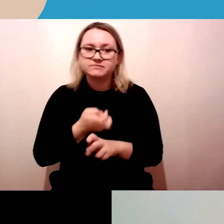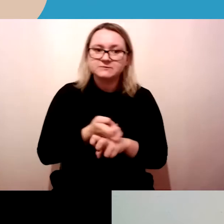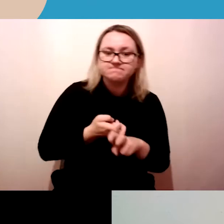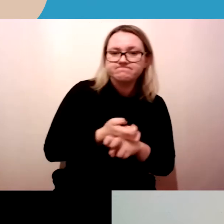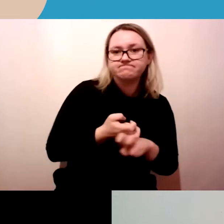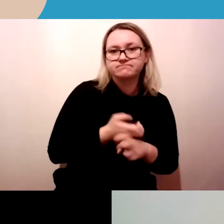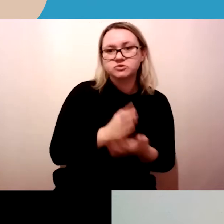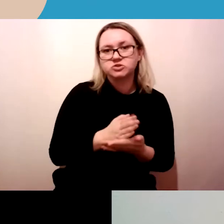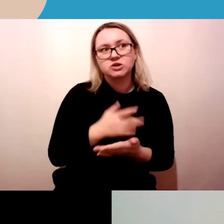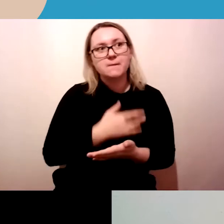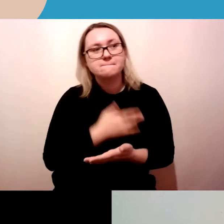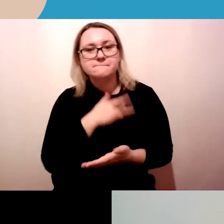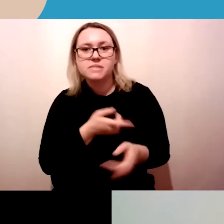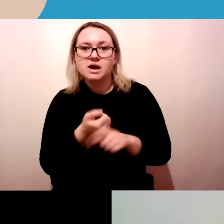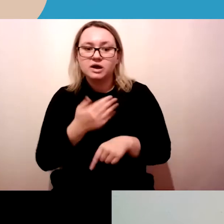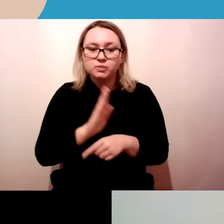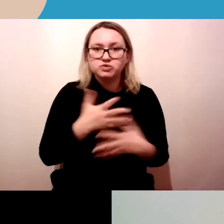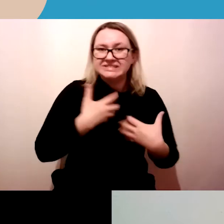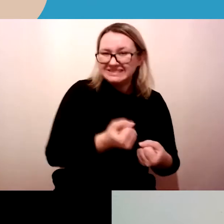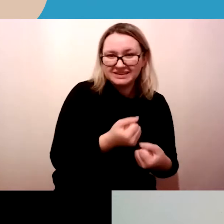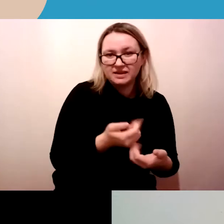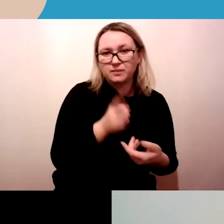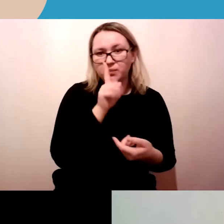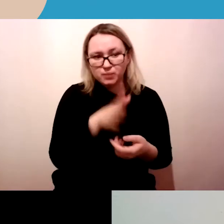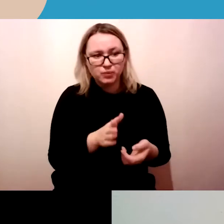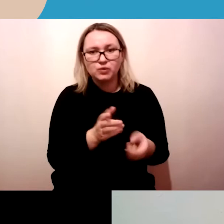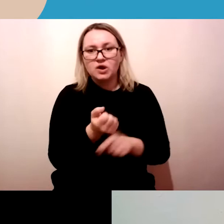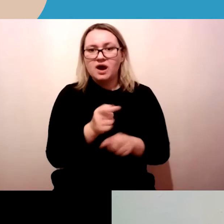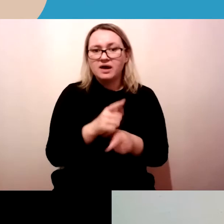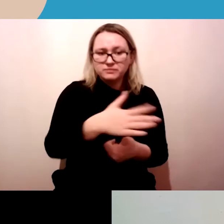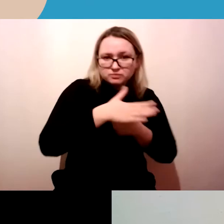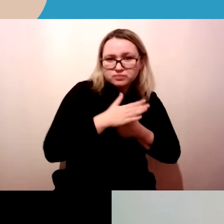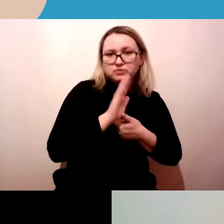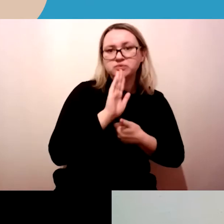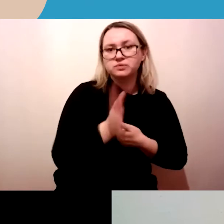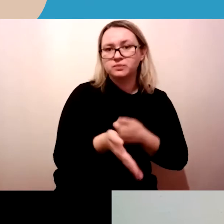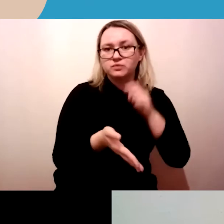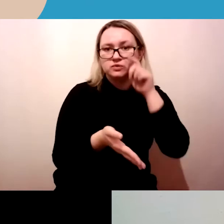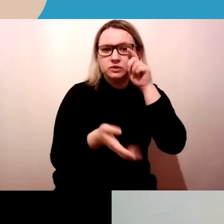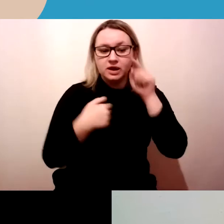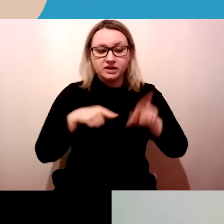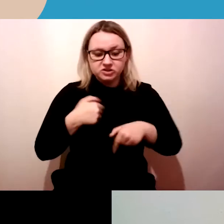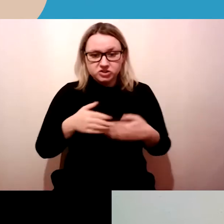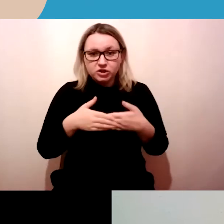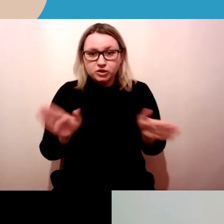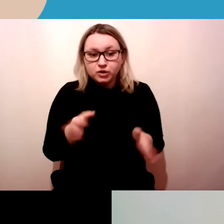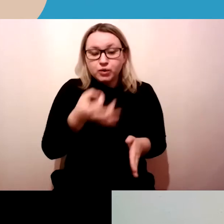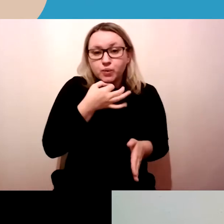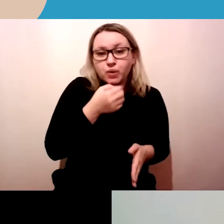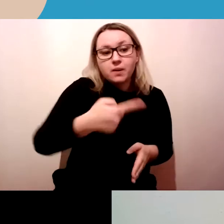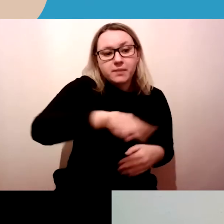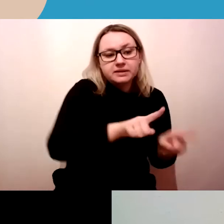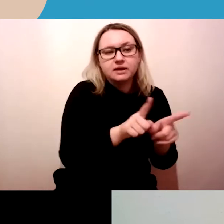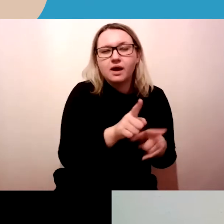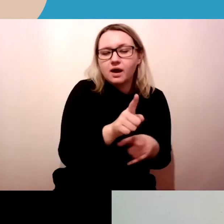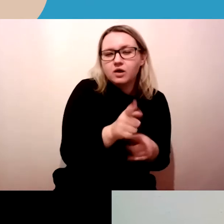They do feel anxiety. They do have fear that they will be pushed away, that they will not